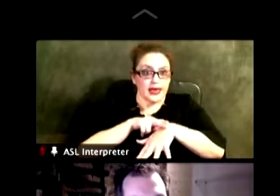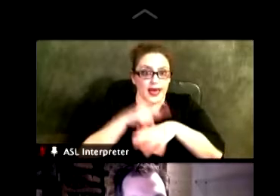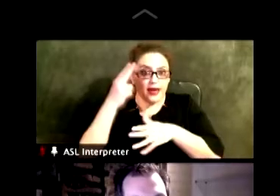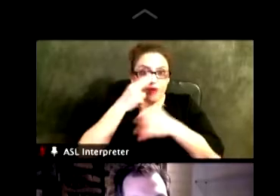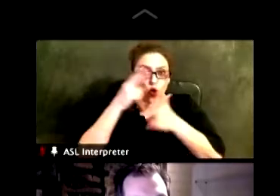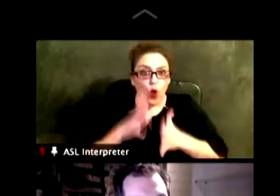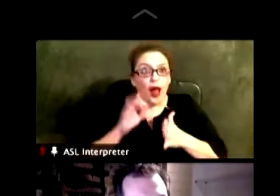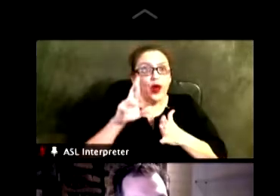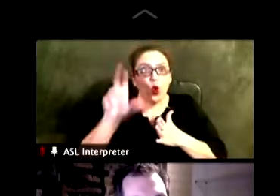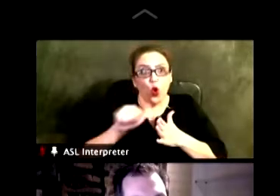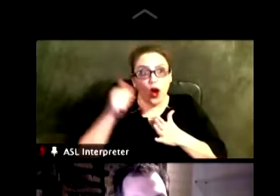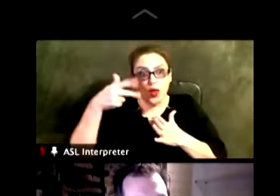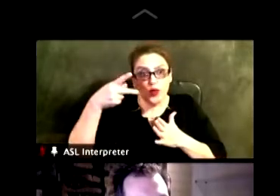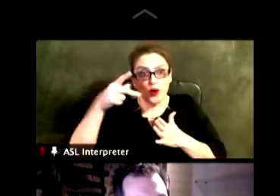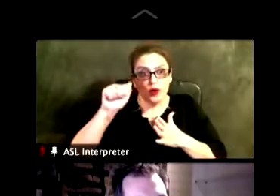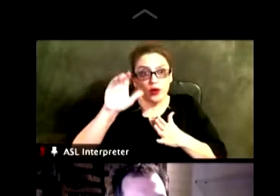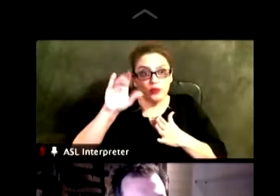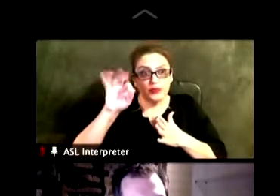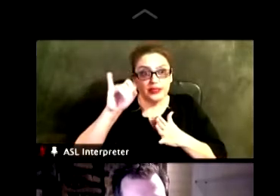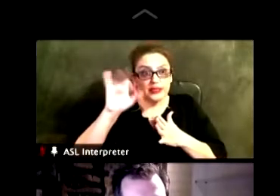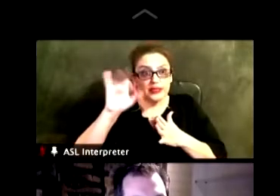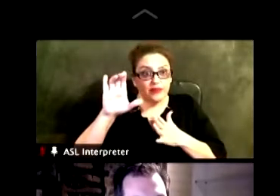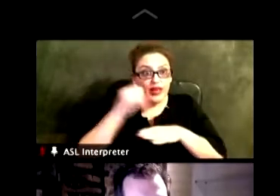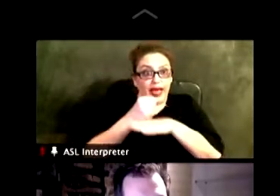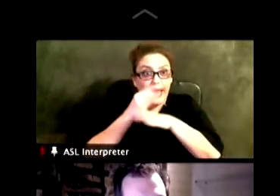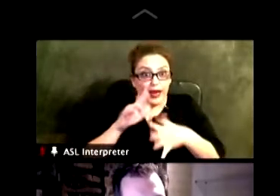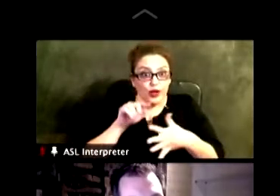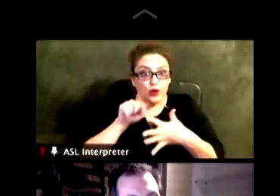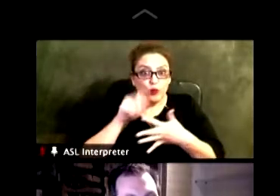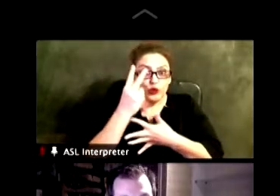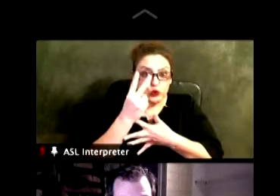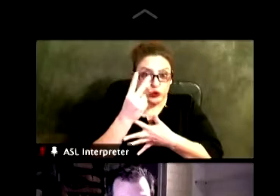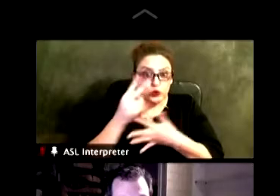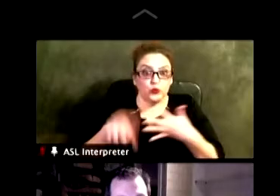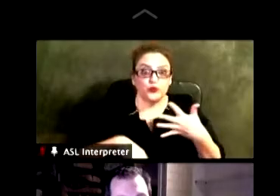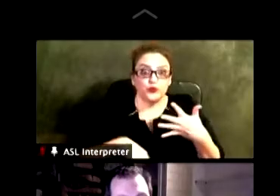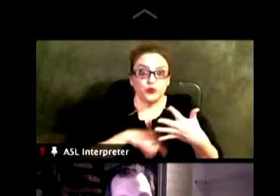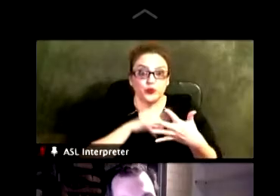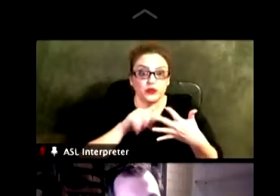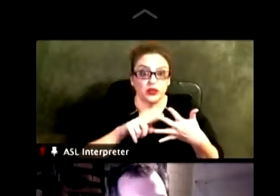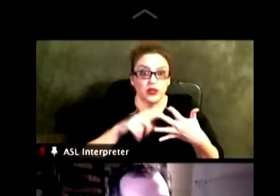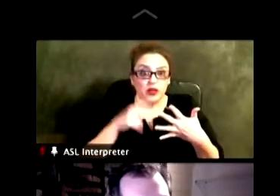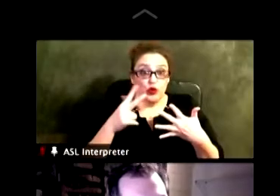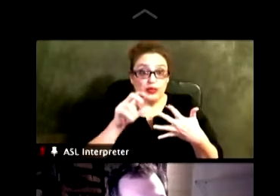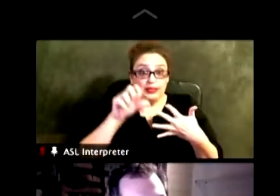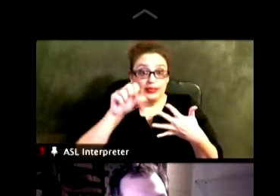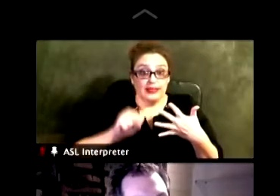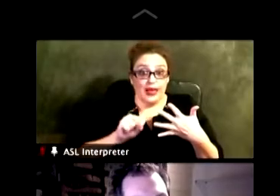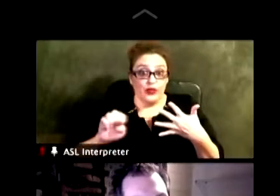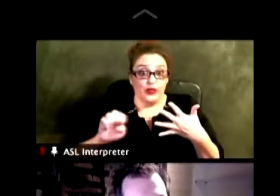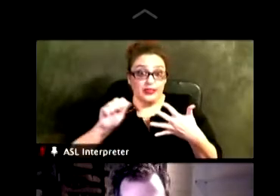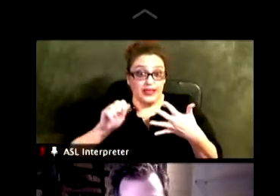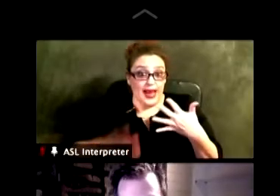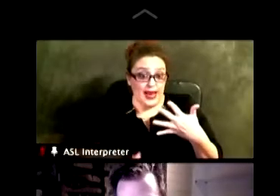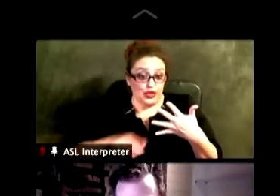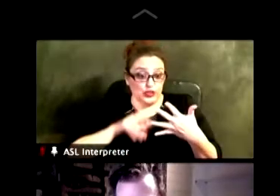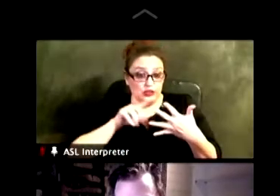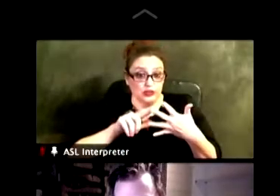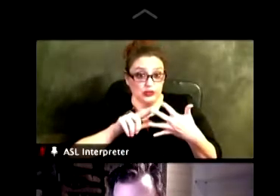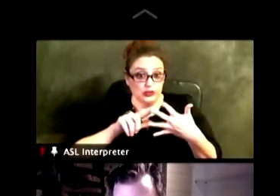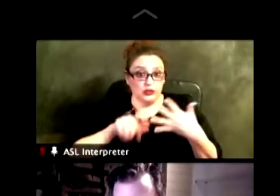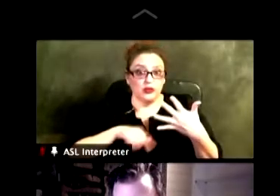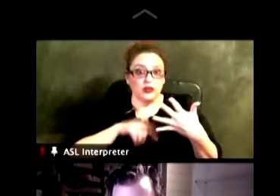Asian, please press 2. White, please press 3. Or if it's another race or ethnicity that we haven't called so far, please